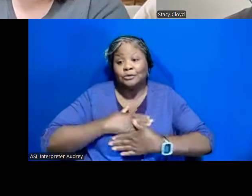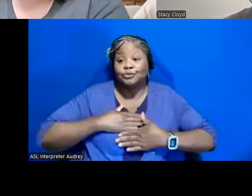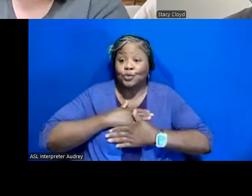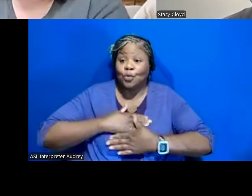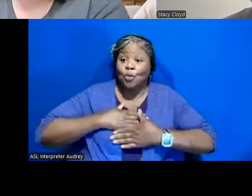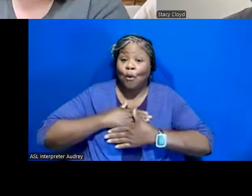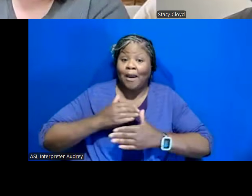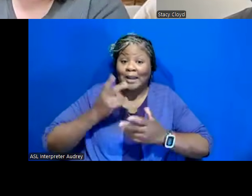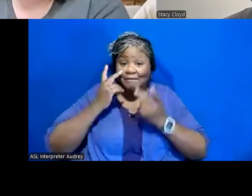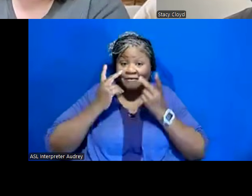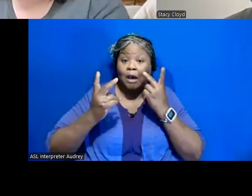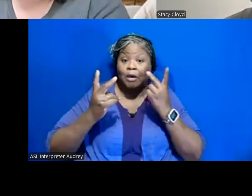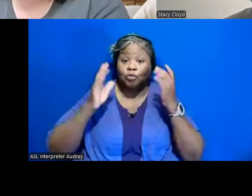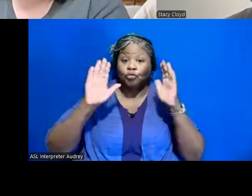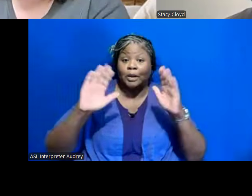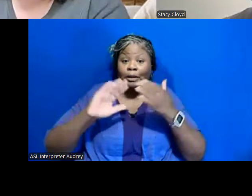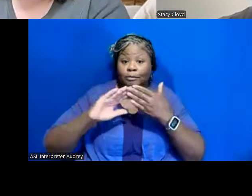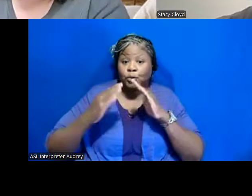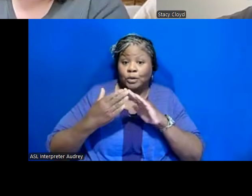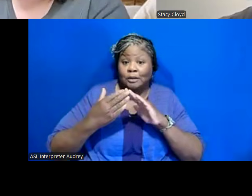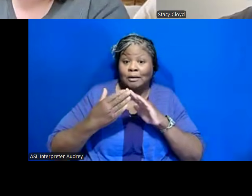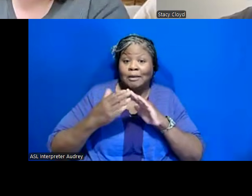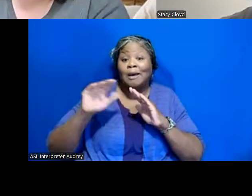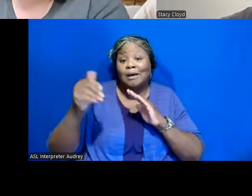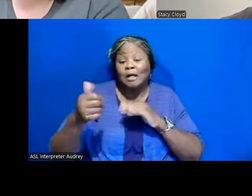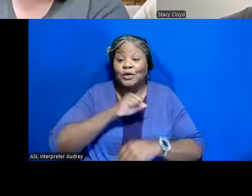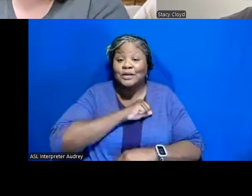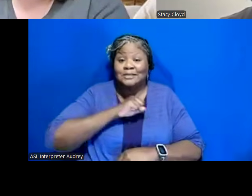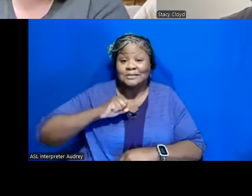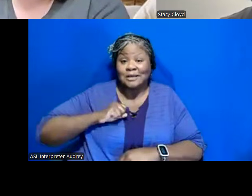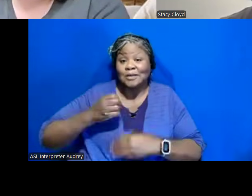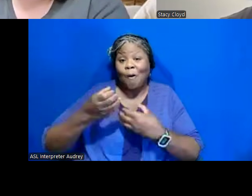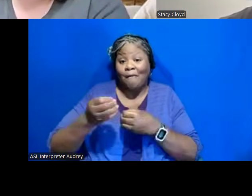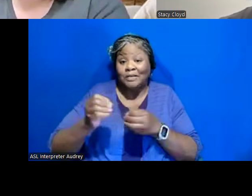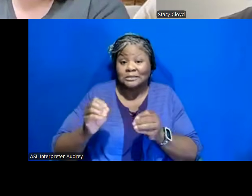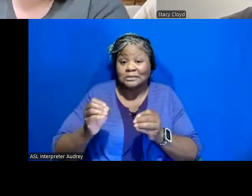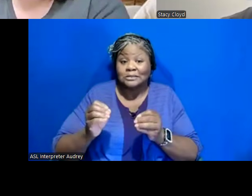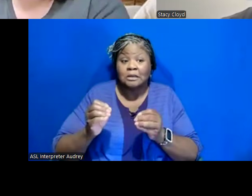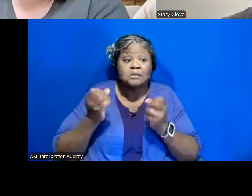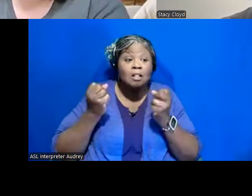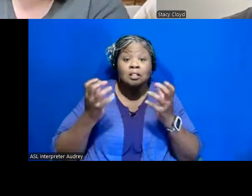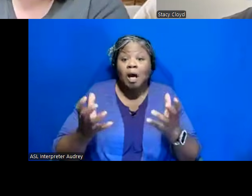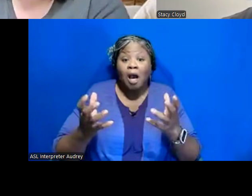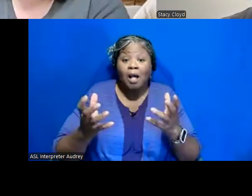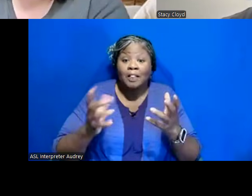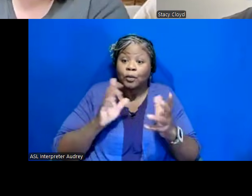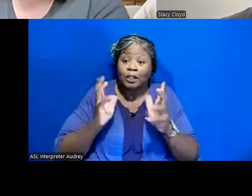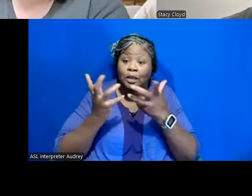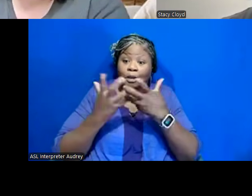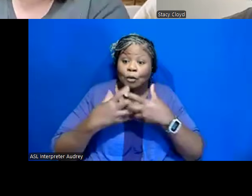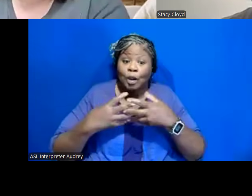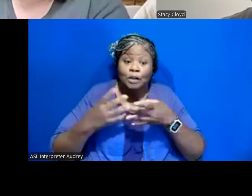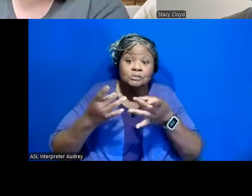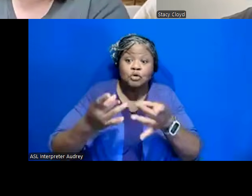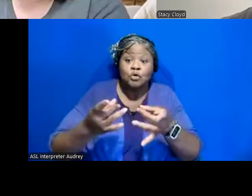have found a great community in other Senate offices. There's a lot that really works smoothly and on